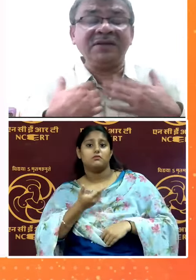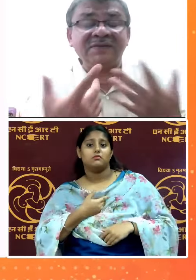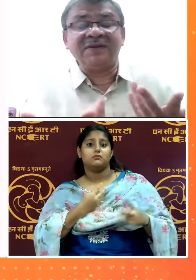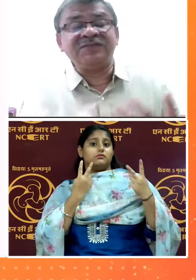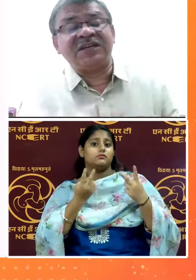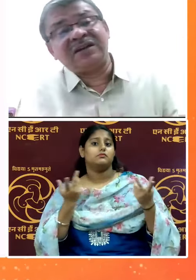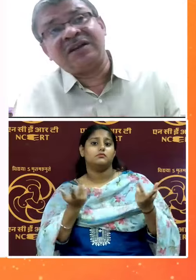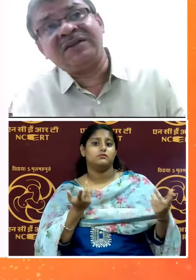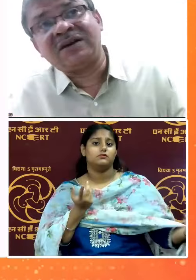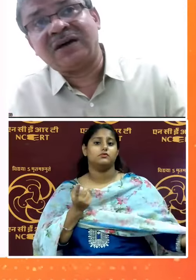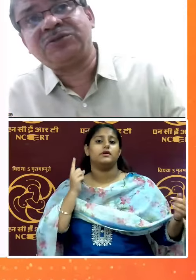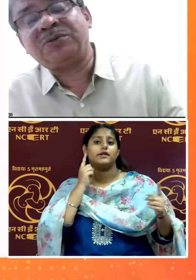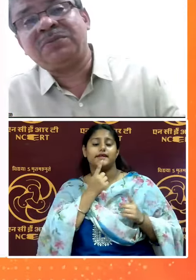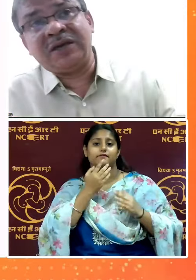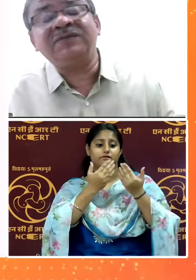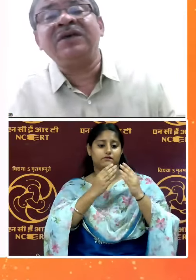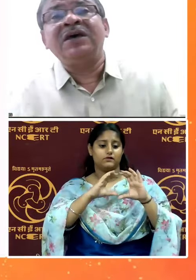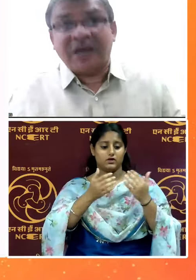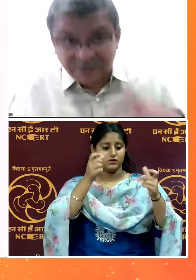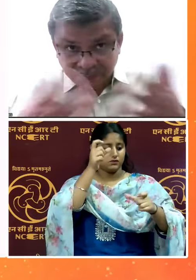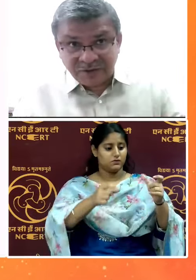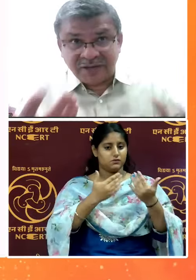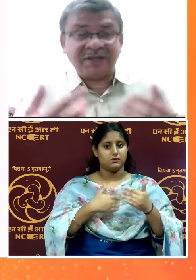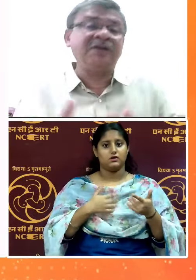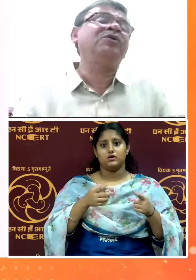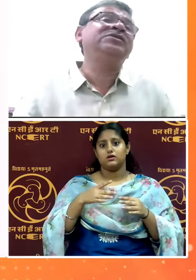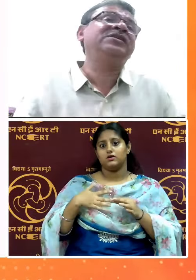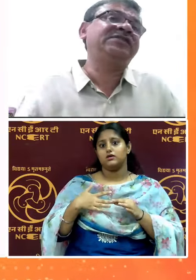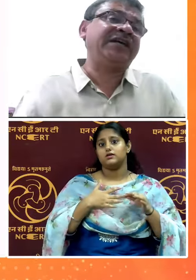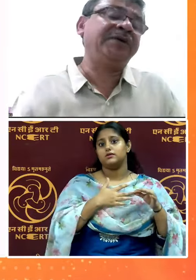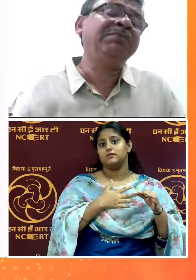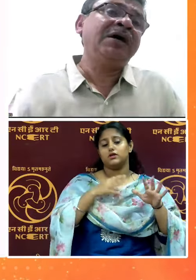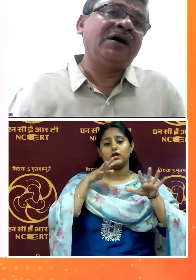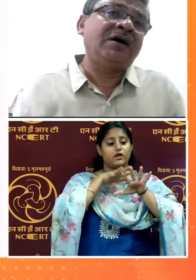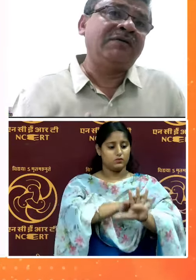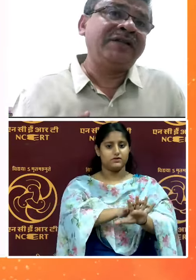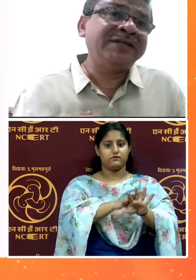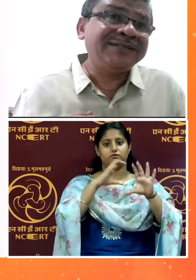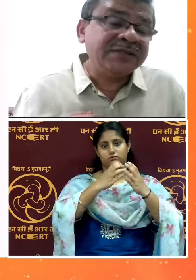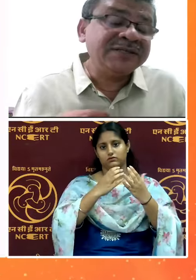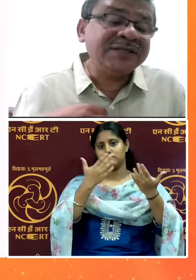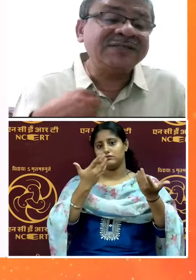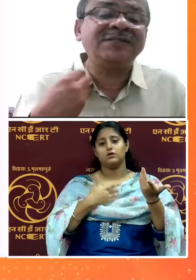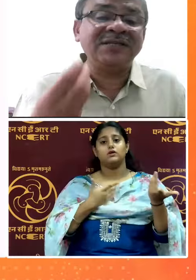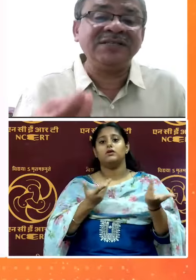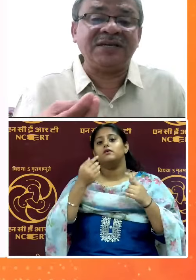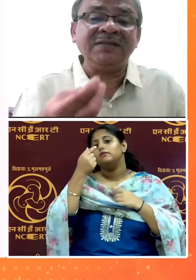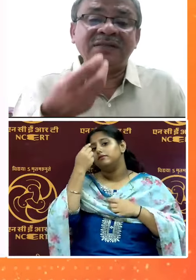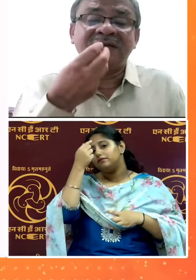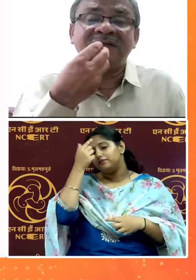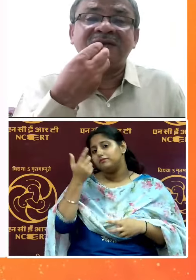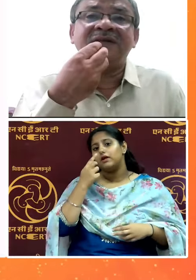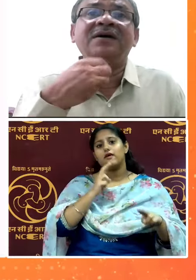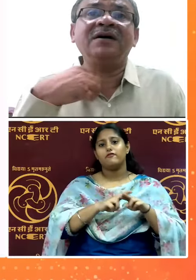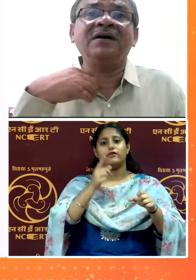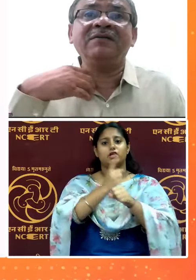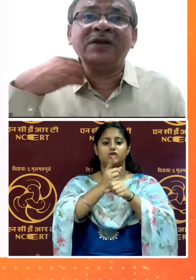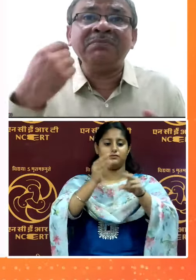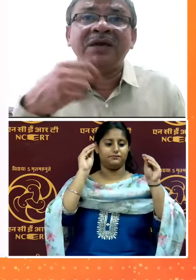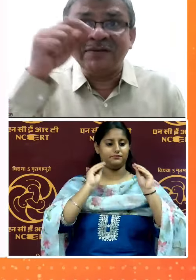by these deaf children in the classroom is, especially in the inclusive setup, when the teacher is teaching, the